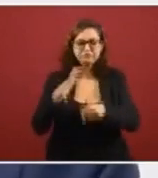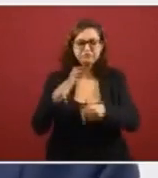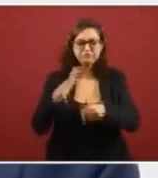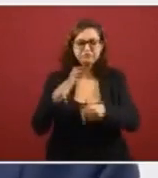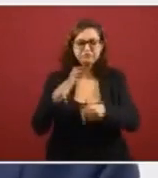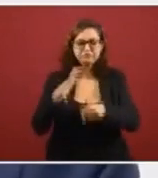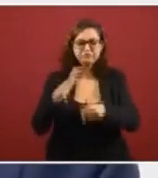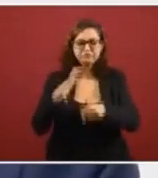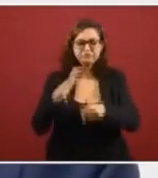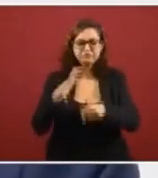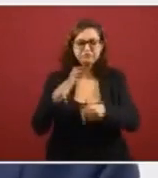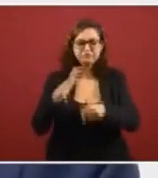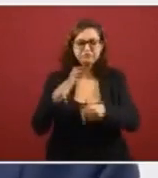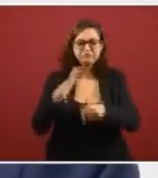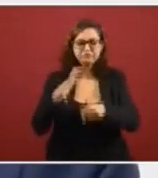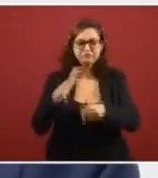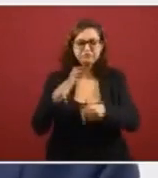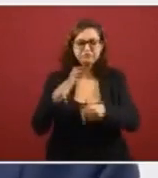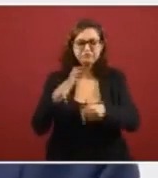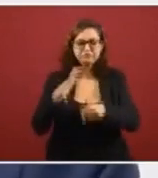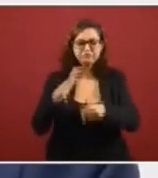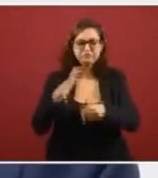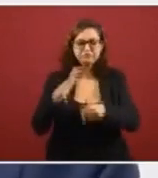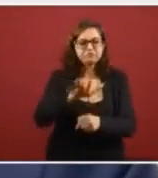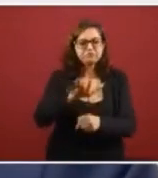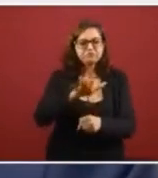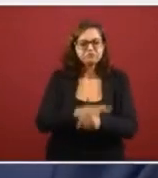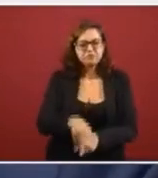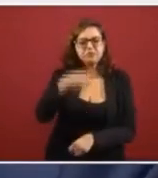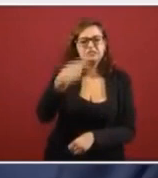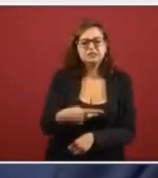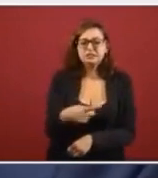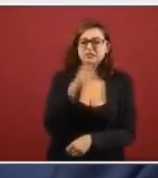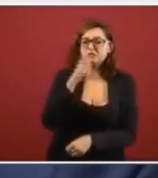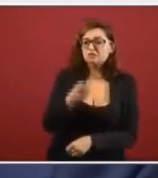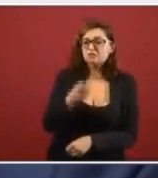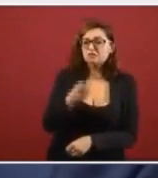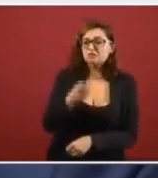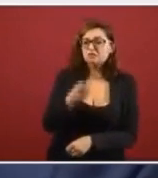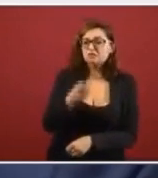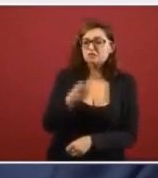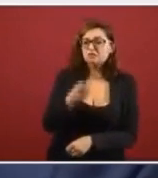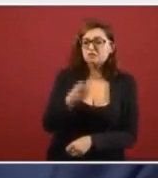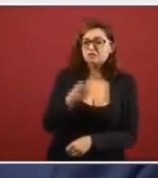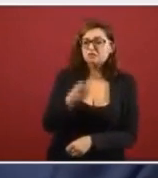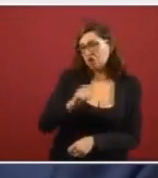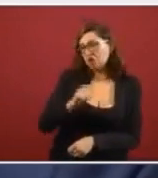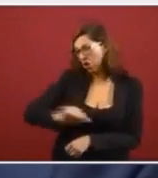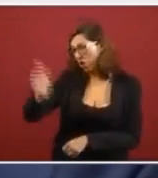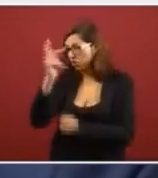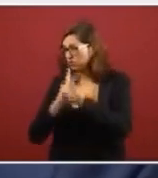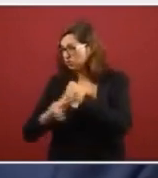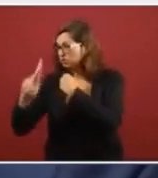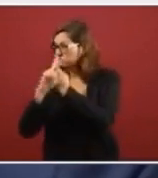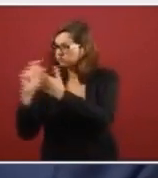so we can stop buying from foreign countries education what we consume